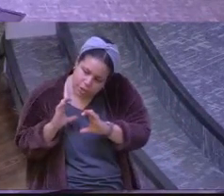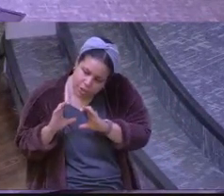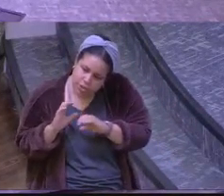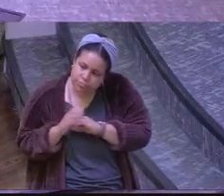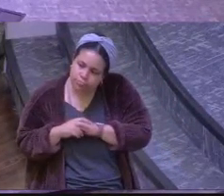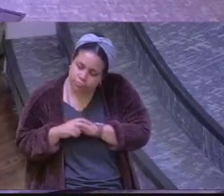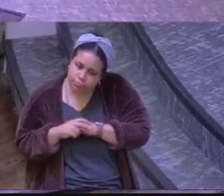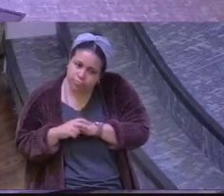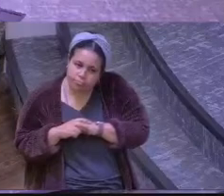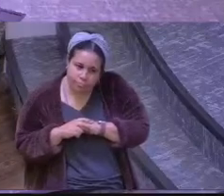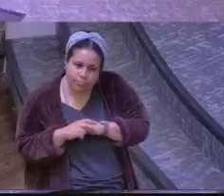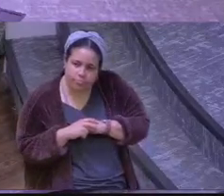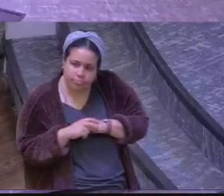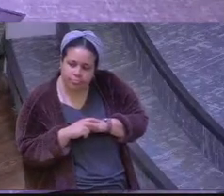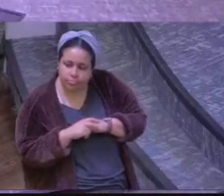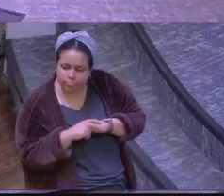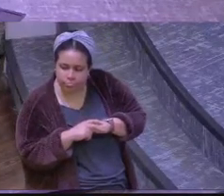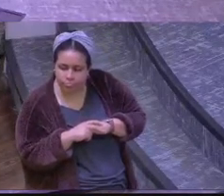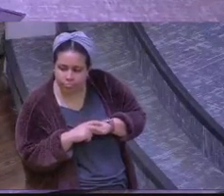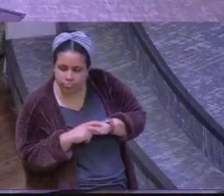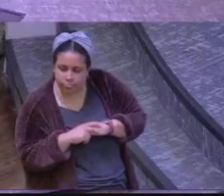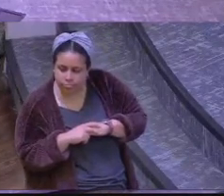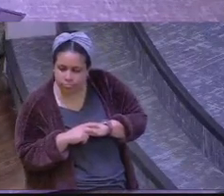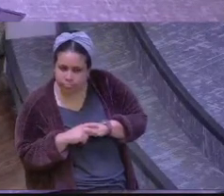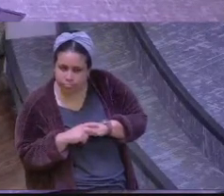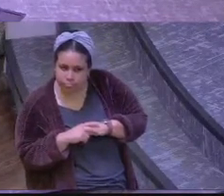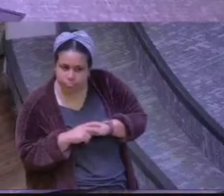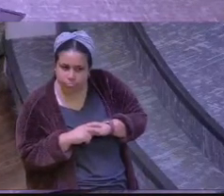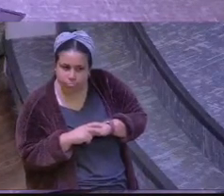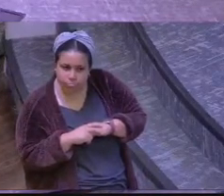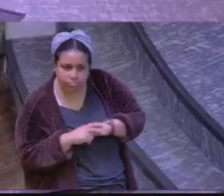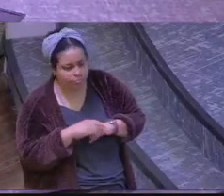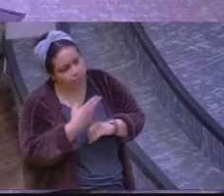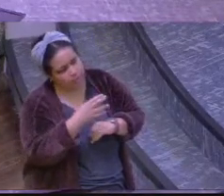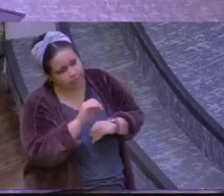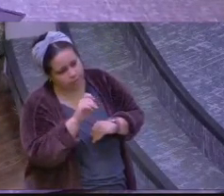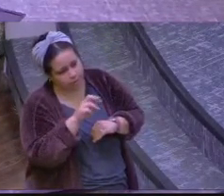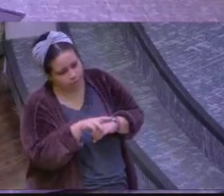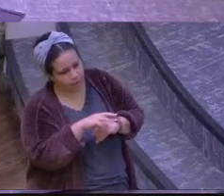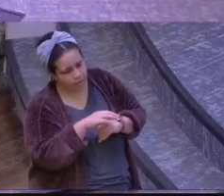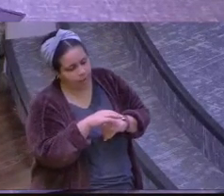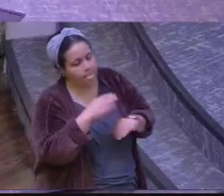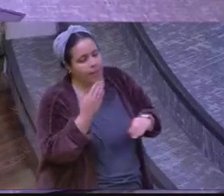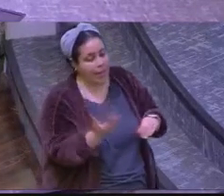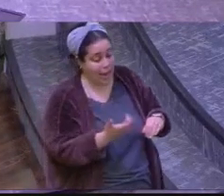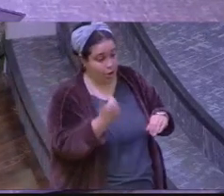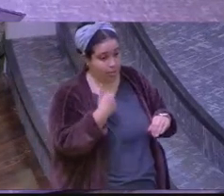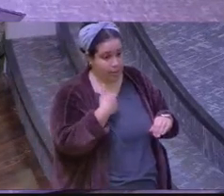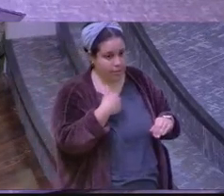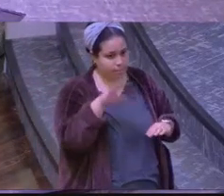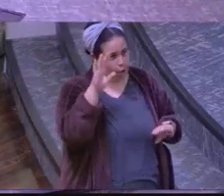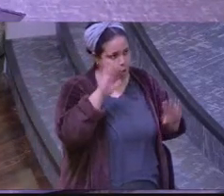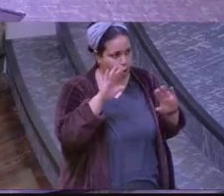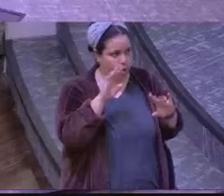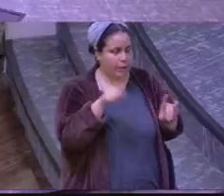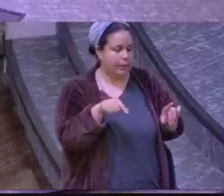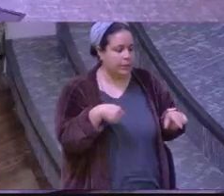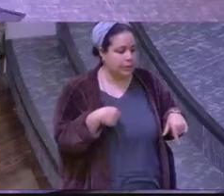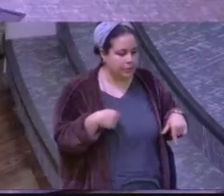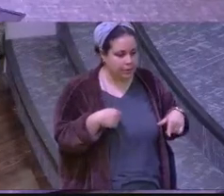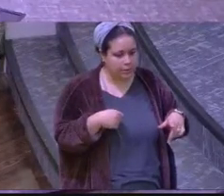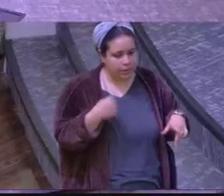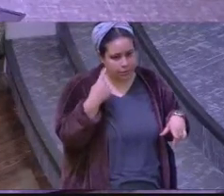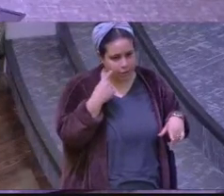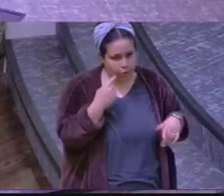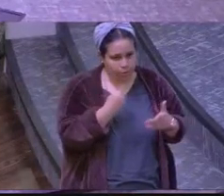So I think that's a bigger picture. I knew when Dr. Hooker hired me, that was the question. Like, I think what's my worry going forward? I think it was the